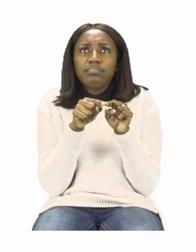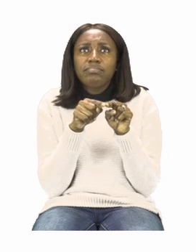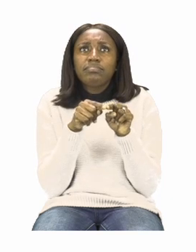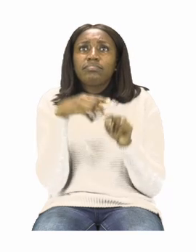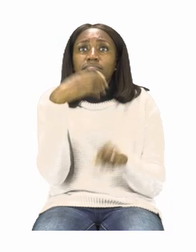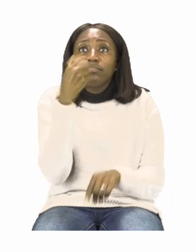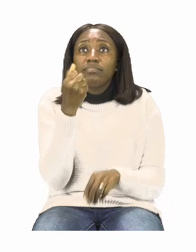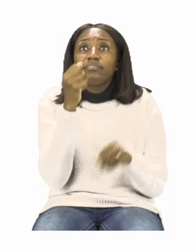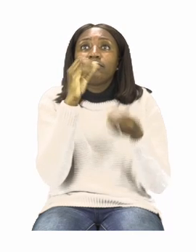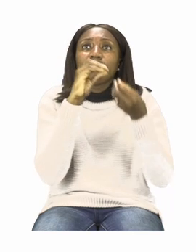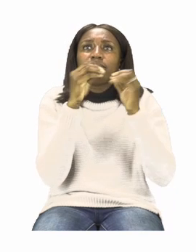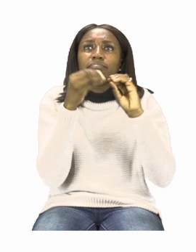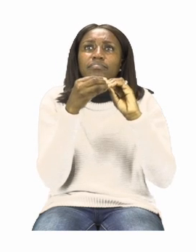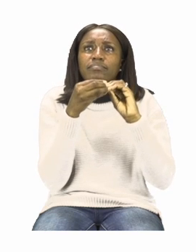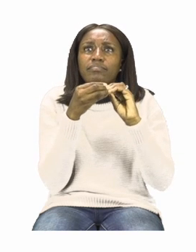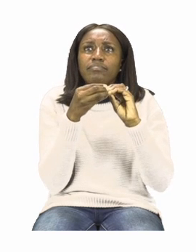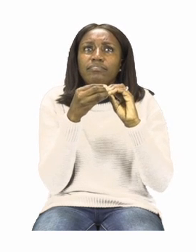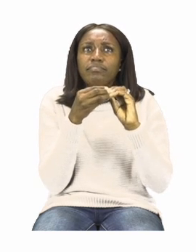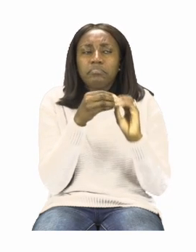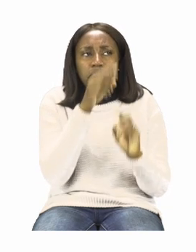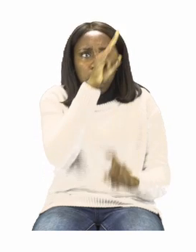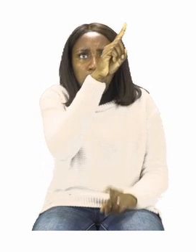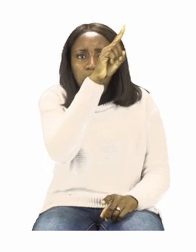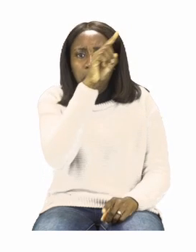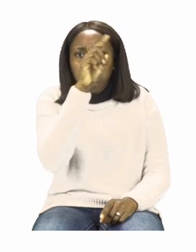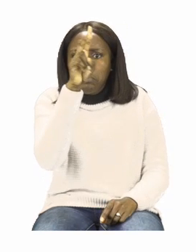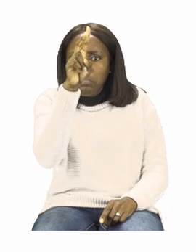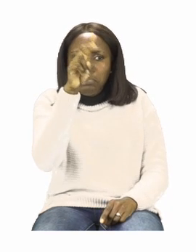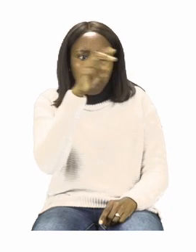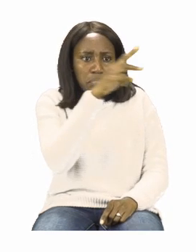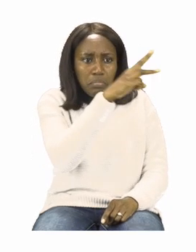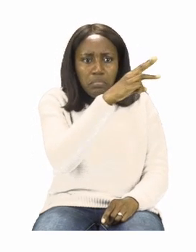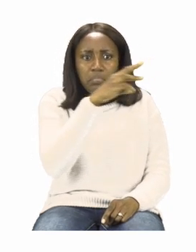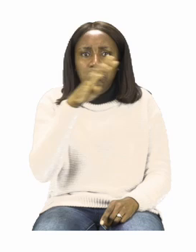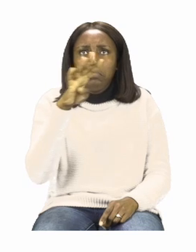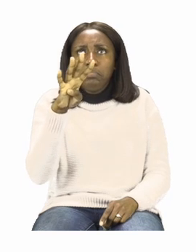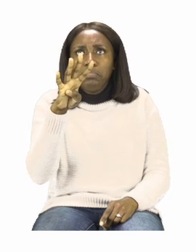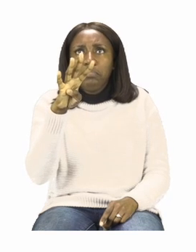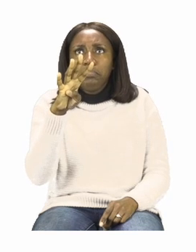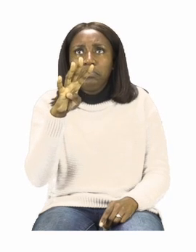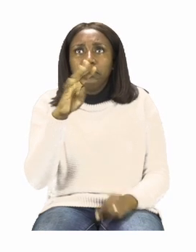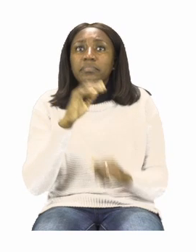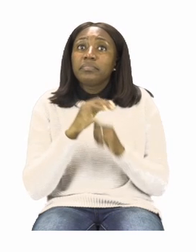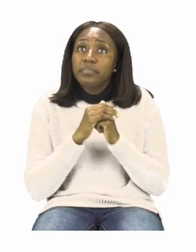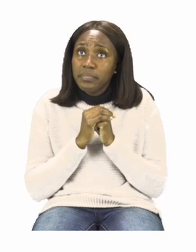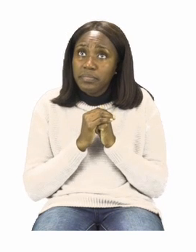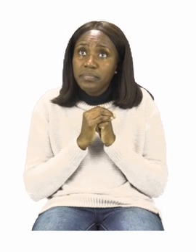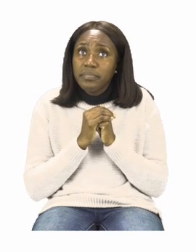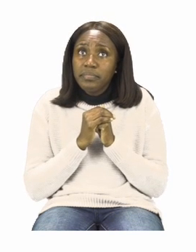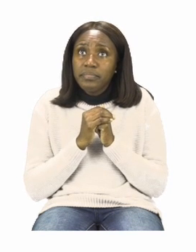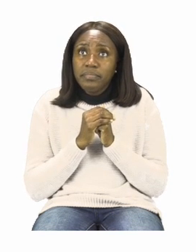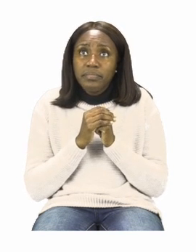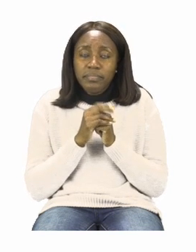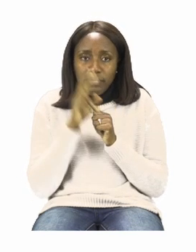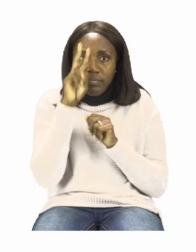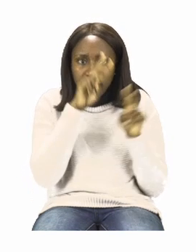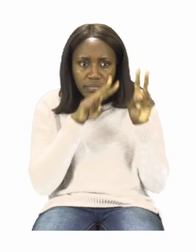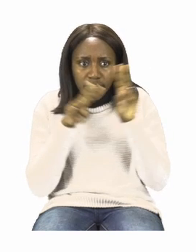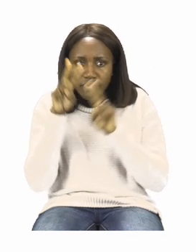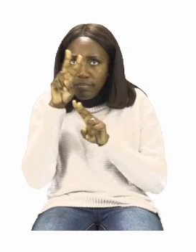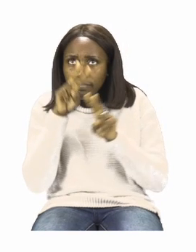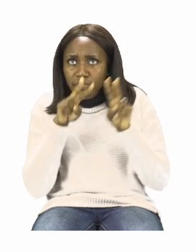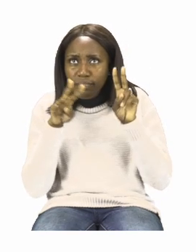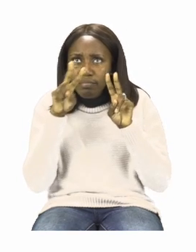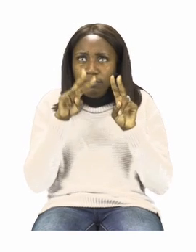also give you numbers? Can you have a look around and look for